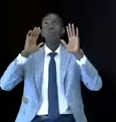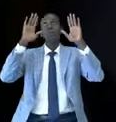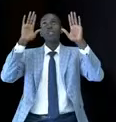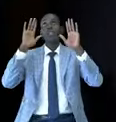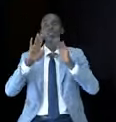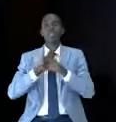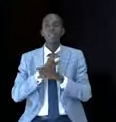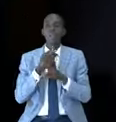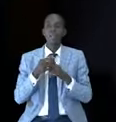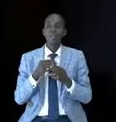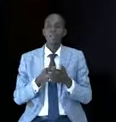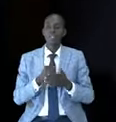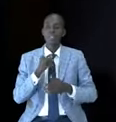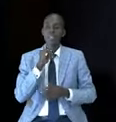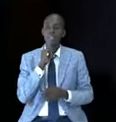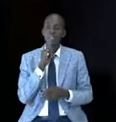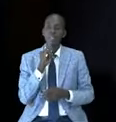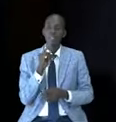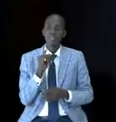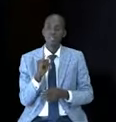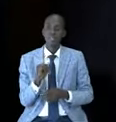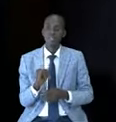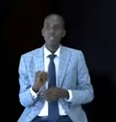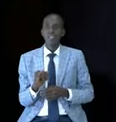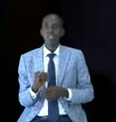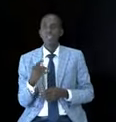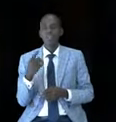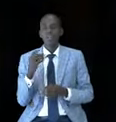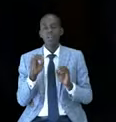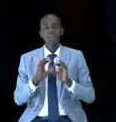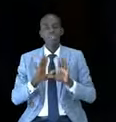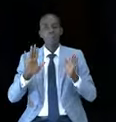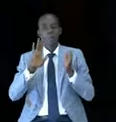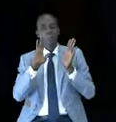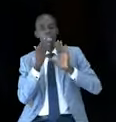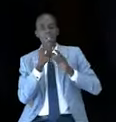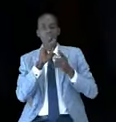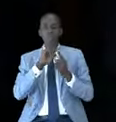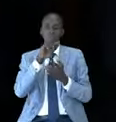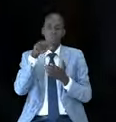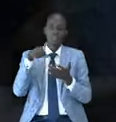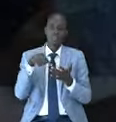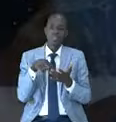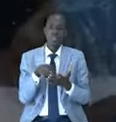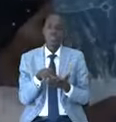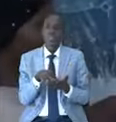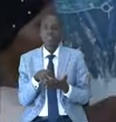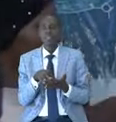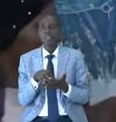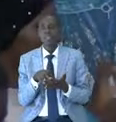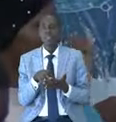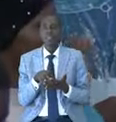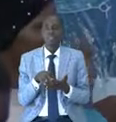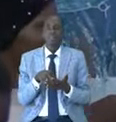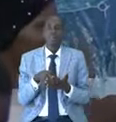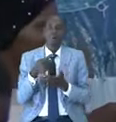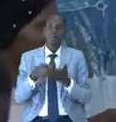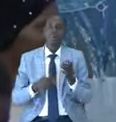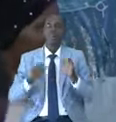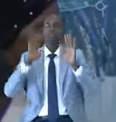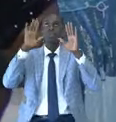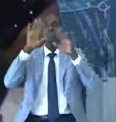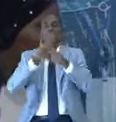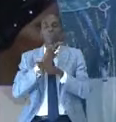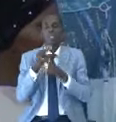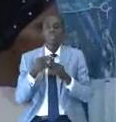a wonderful name it is. Nothing compares to this. Oh, what a wonderful